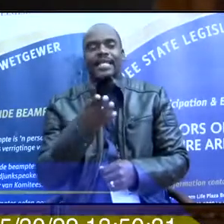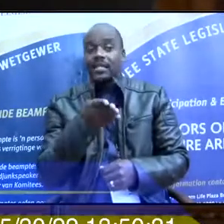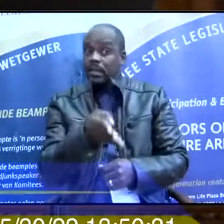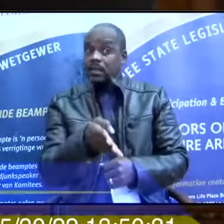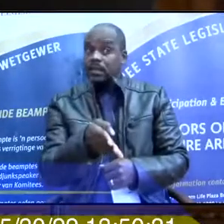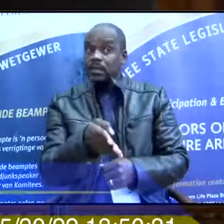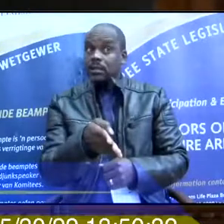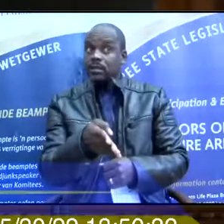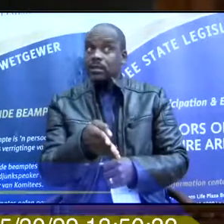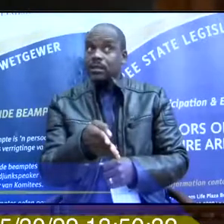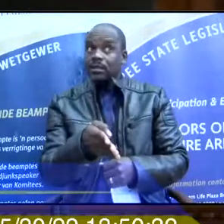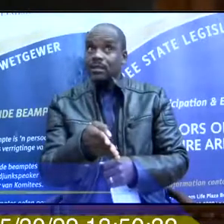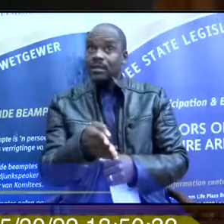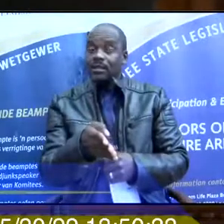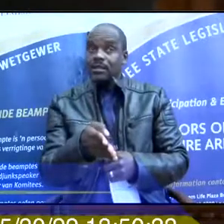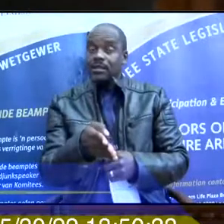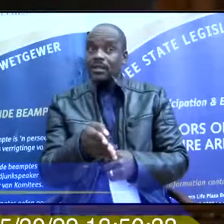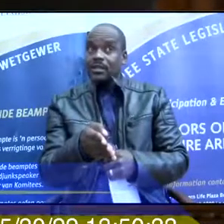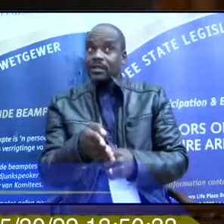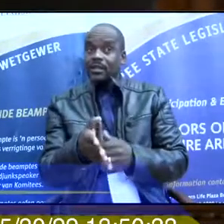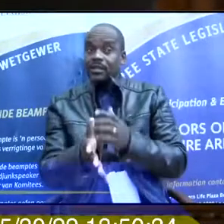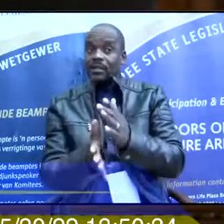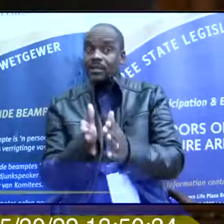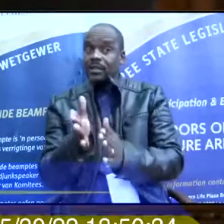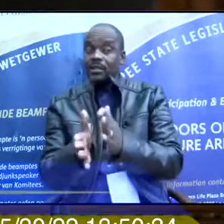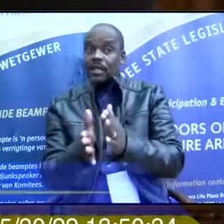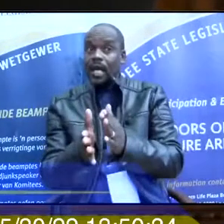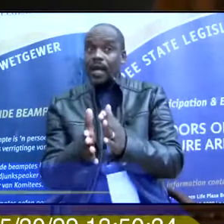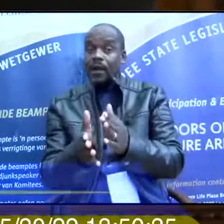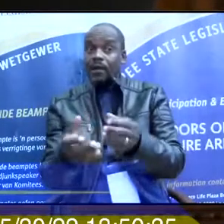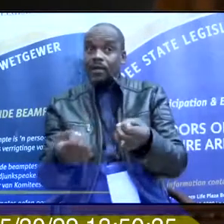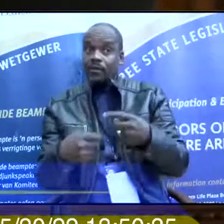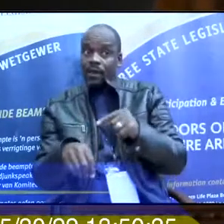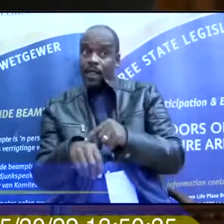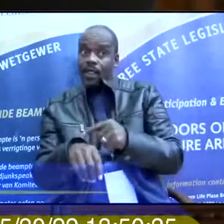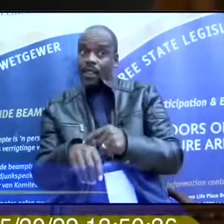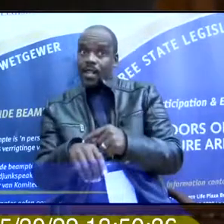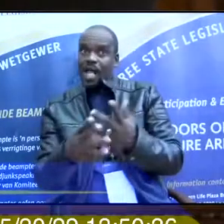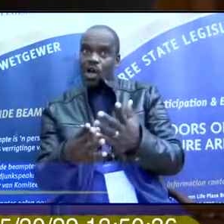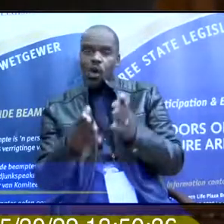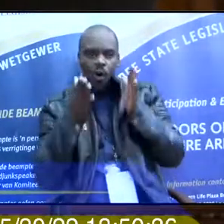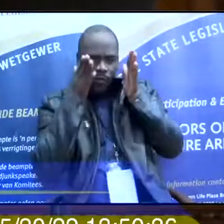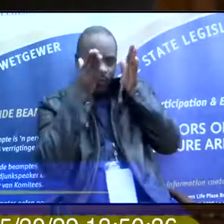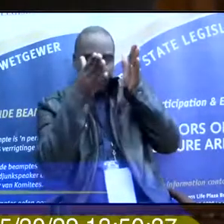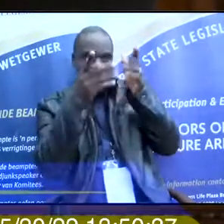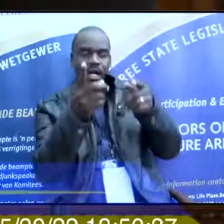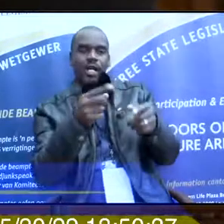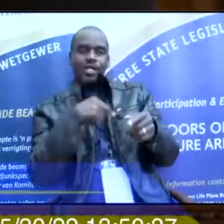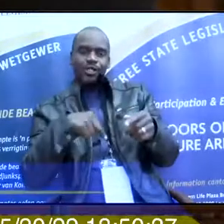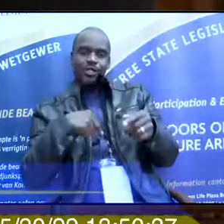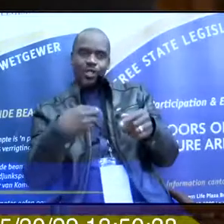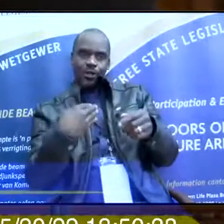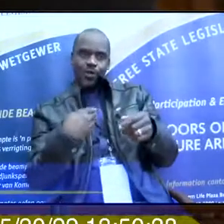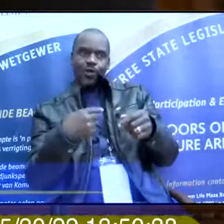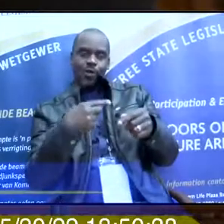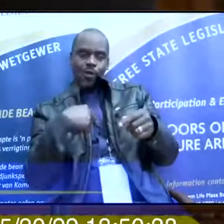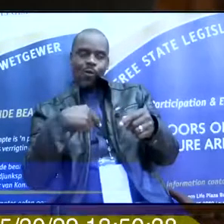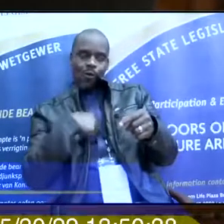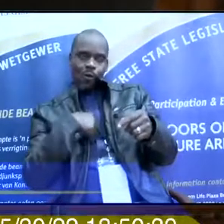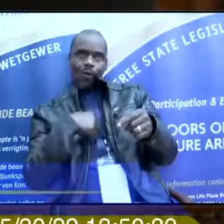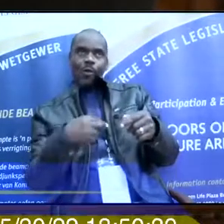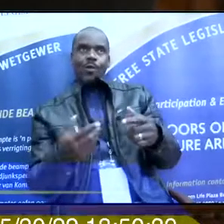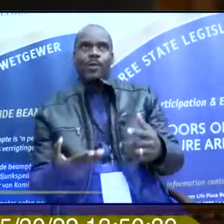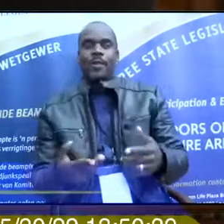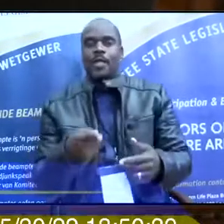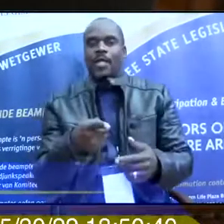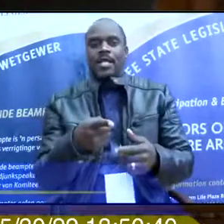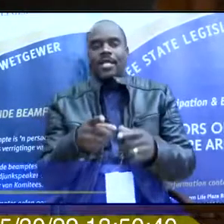a something that needs to be given an attention in two consecutive super statements there